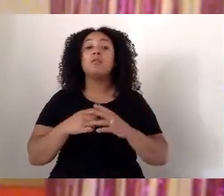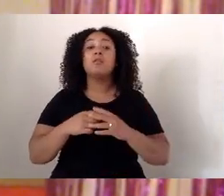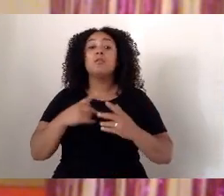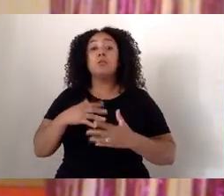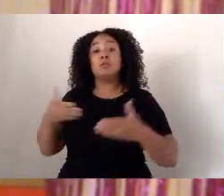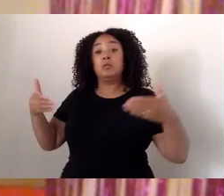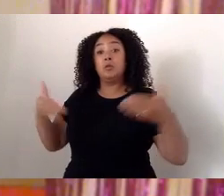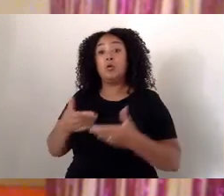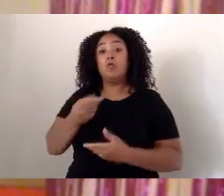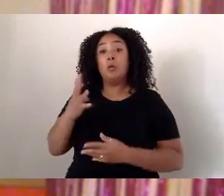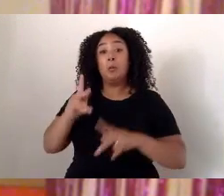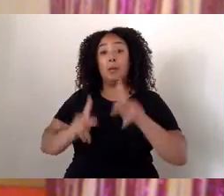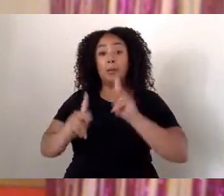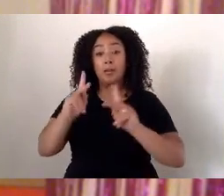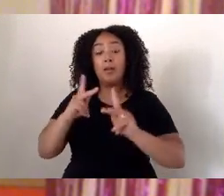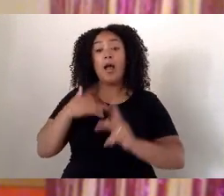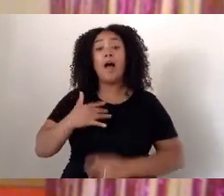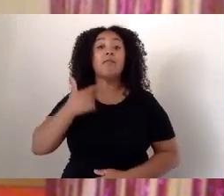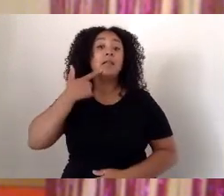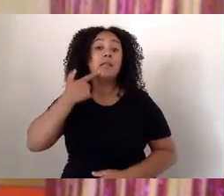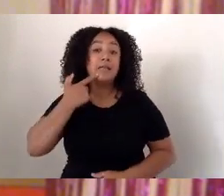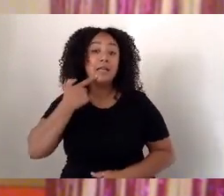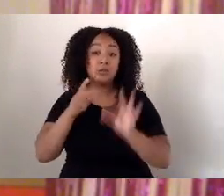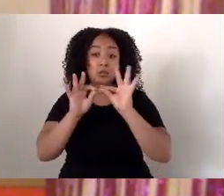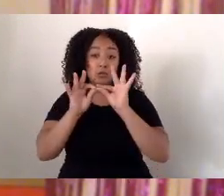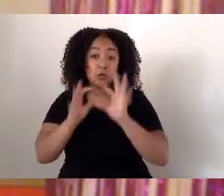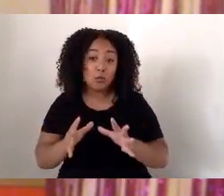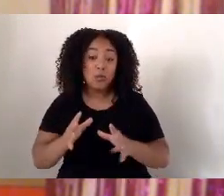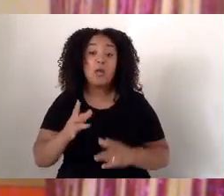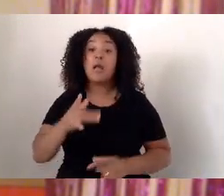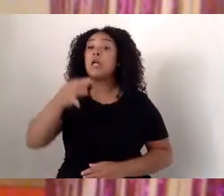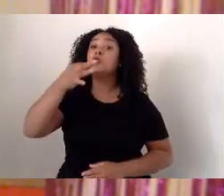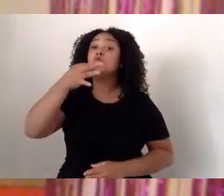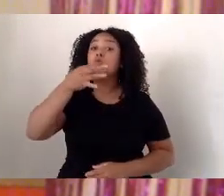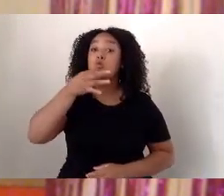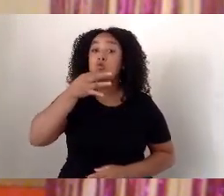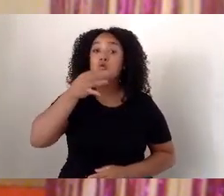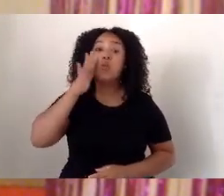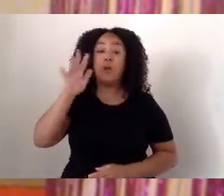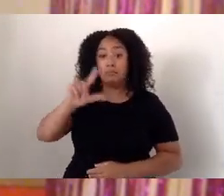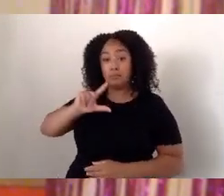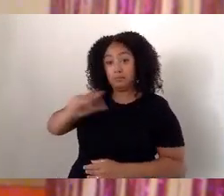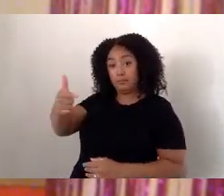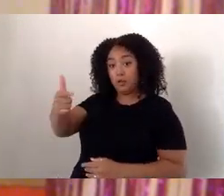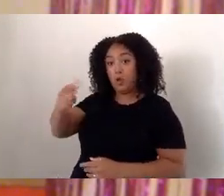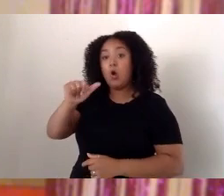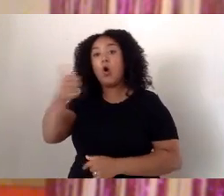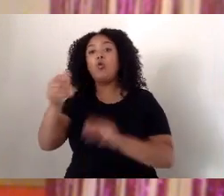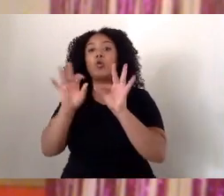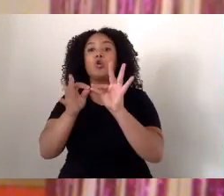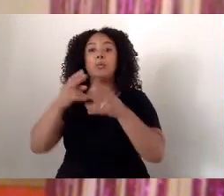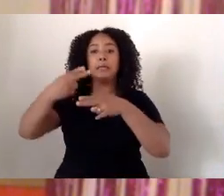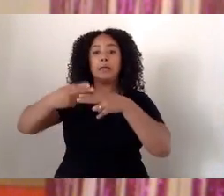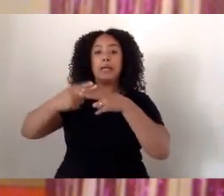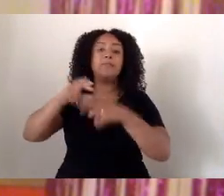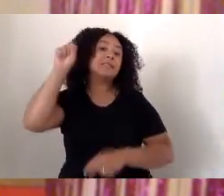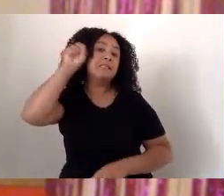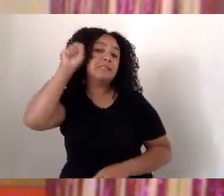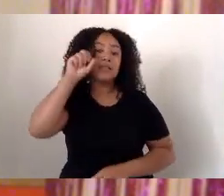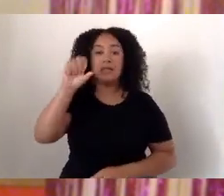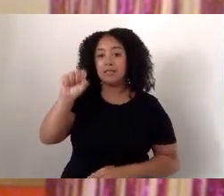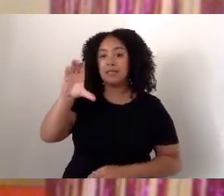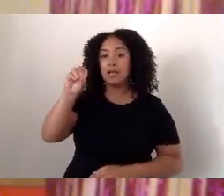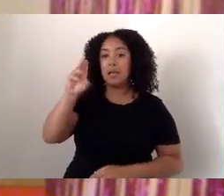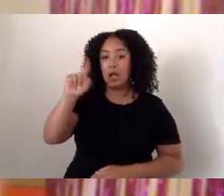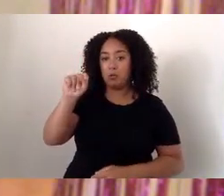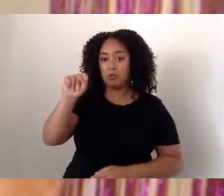we are also joined by Tasha, and in a moment, you'll also see Scout. They'll be interpreting our program for us, and you'll see them